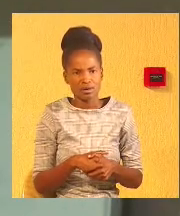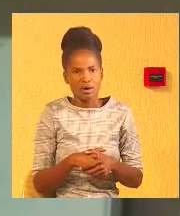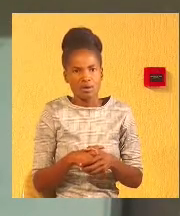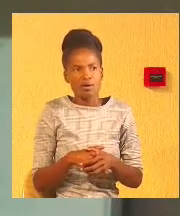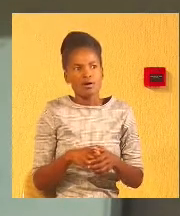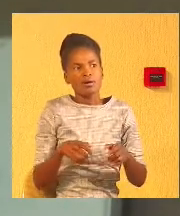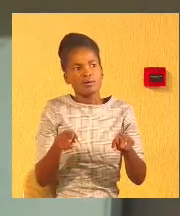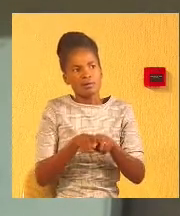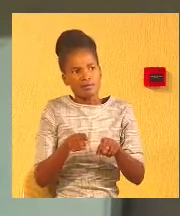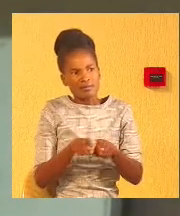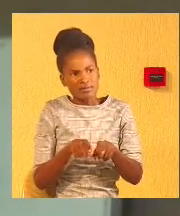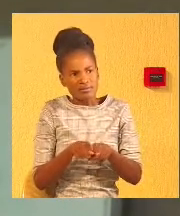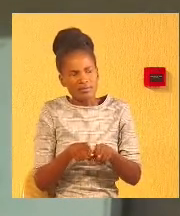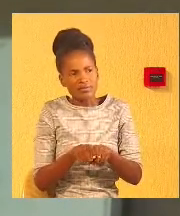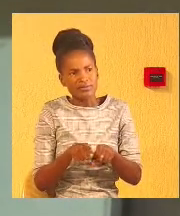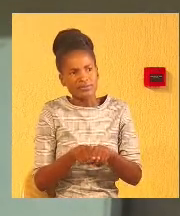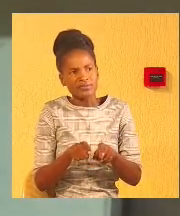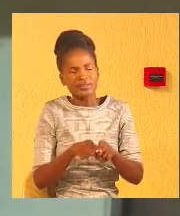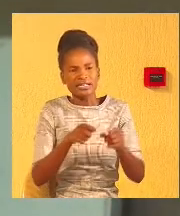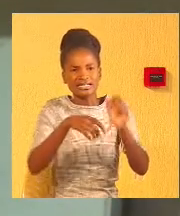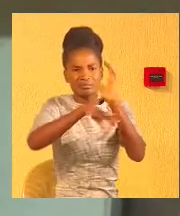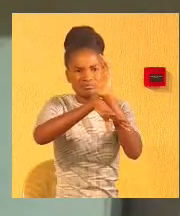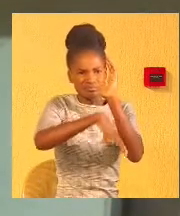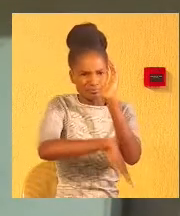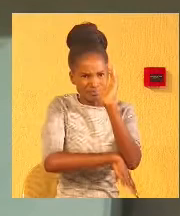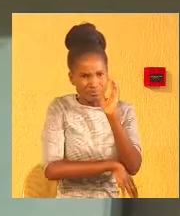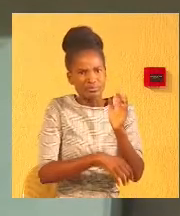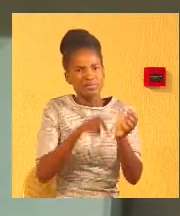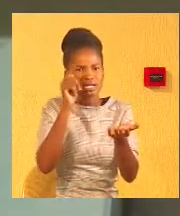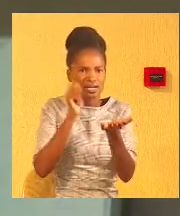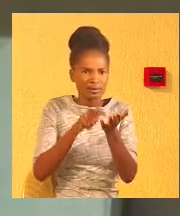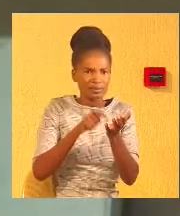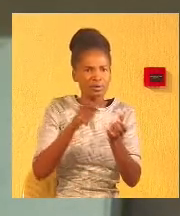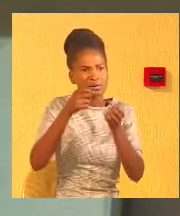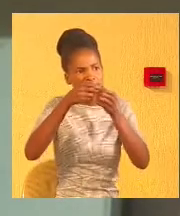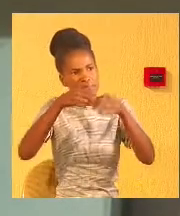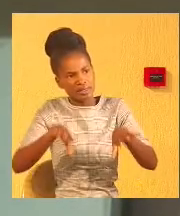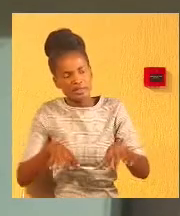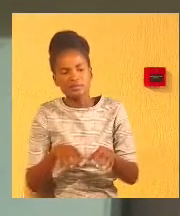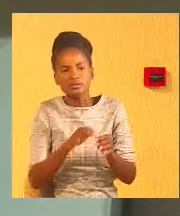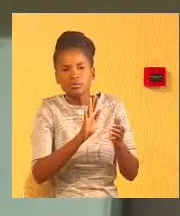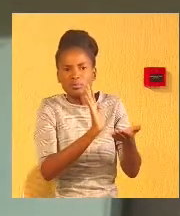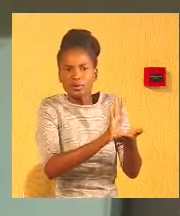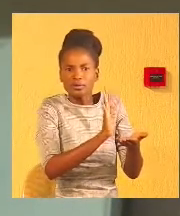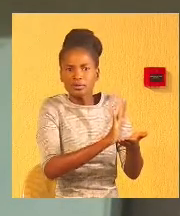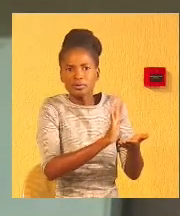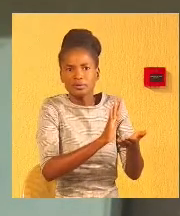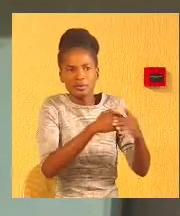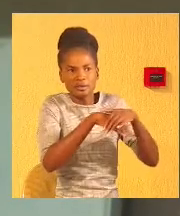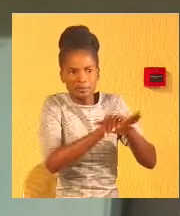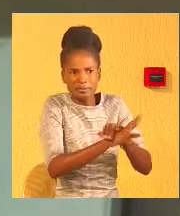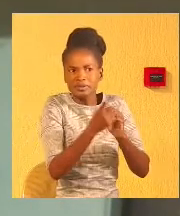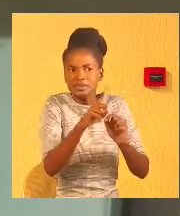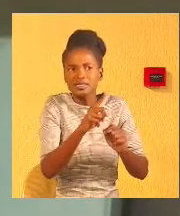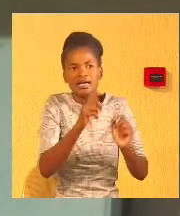cabbages, tomatoes, eggs, and chicken sometimes. How will the government assist these farmers